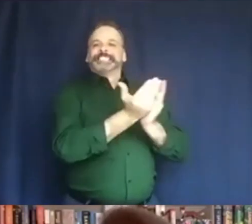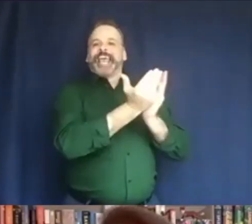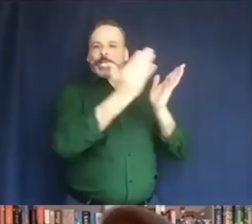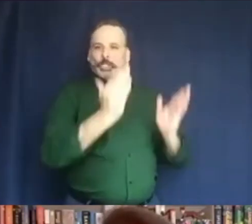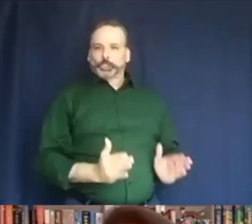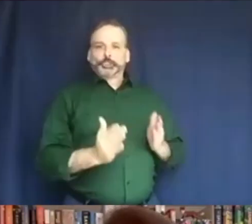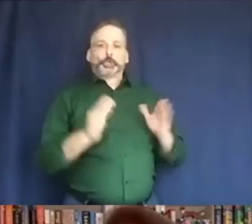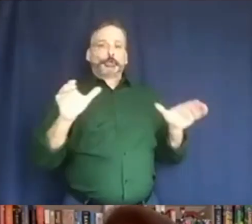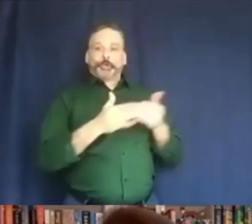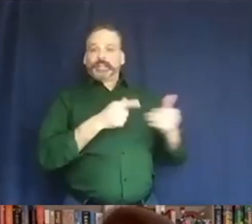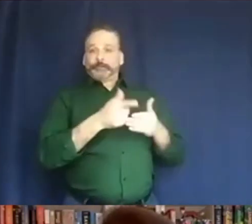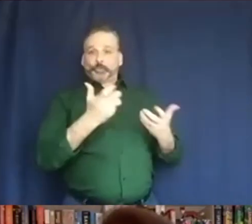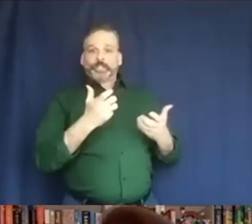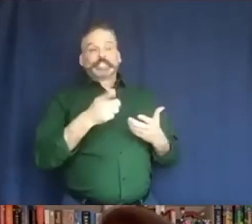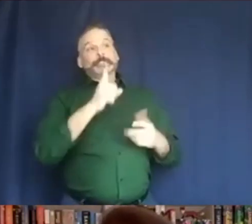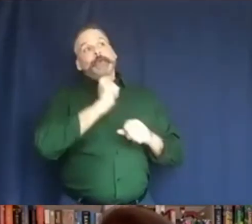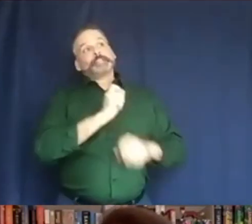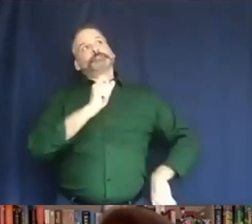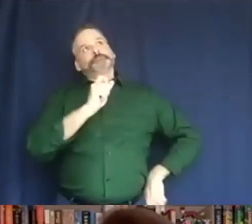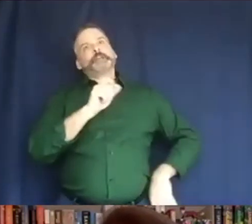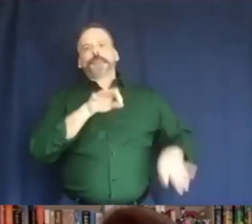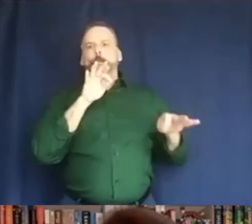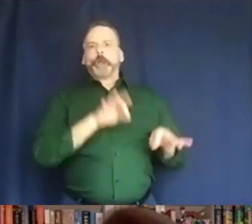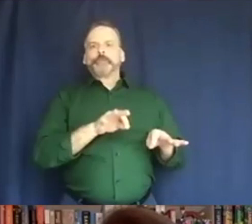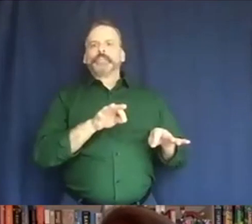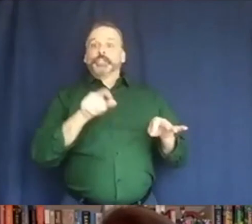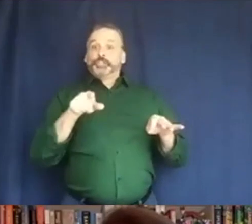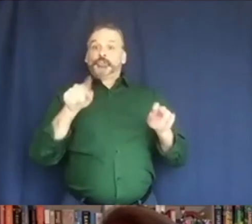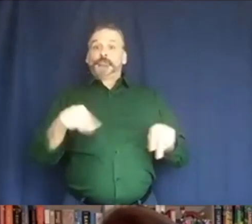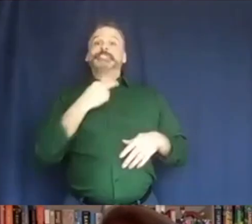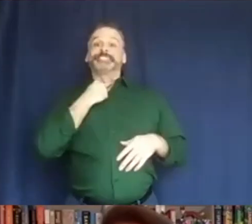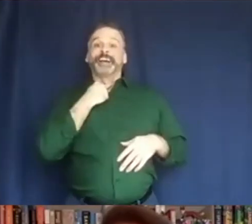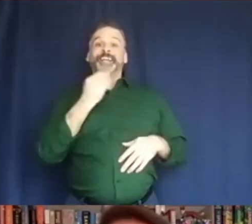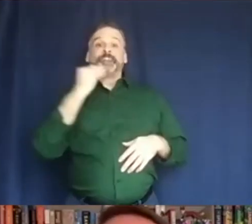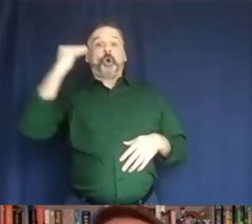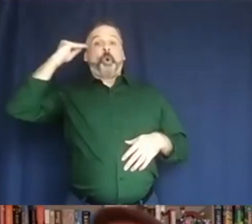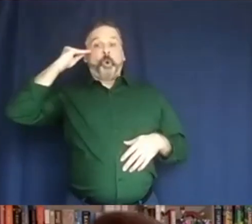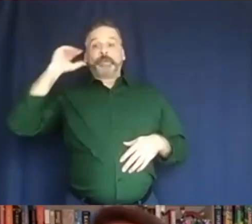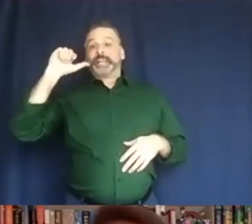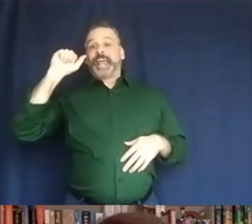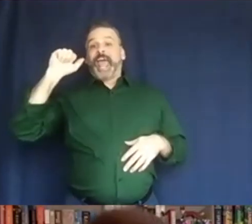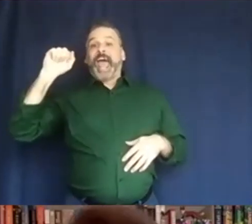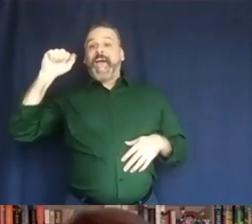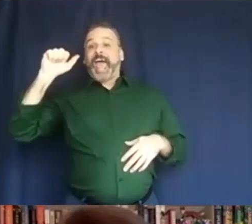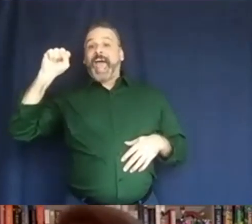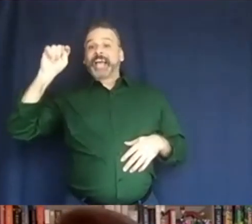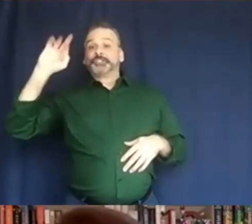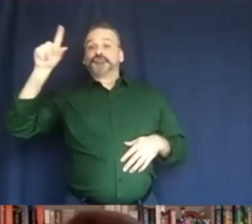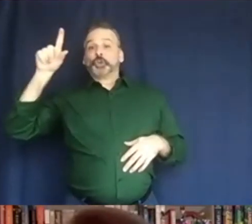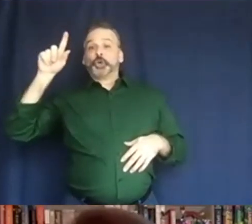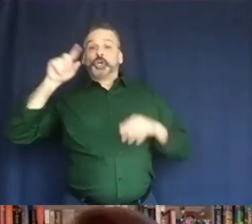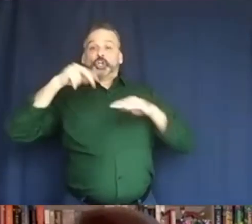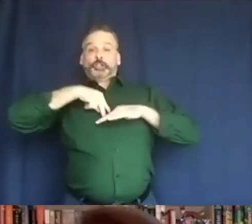was like, oh, that's actually kind of perfect because you could be at home and then astrally project kind of